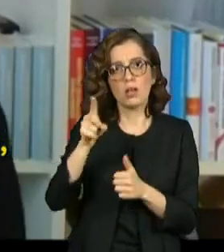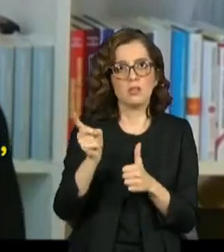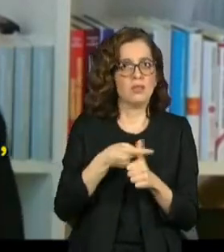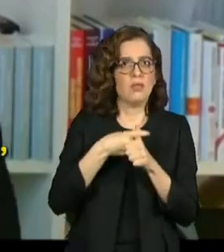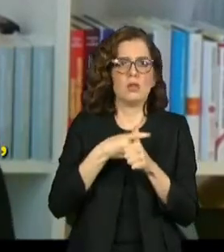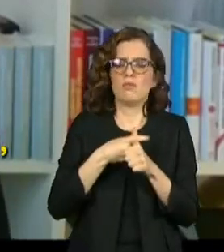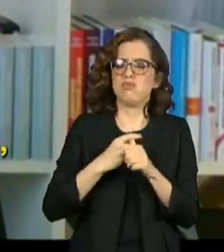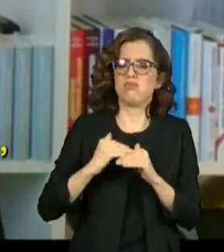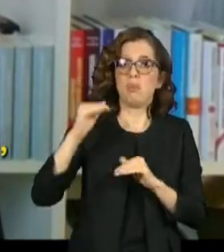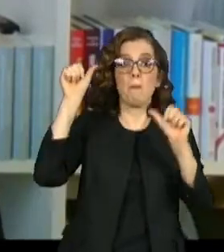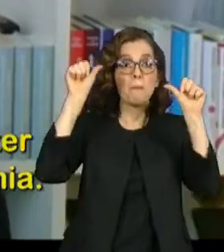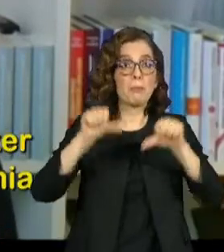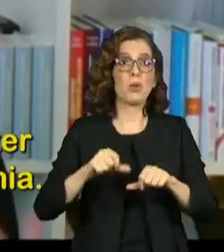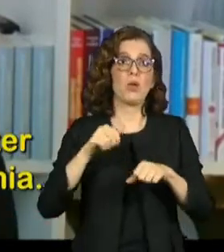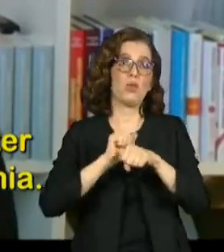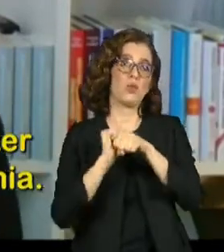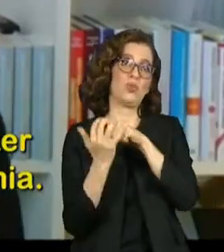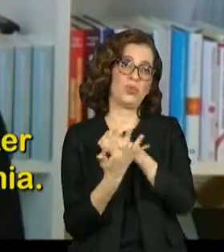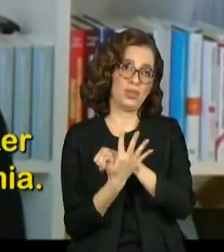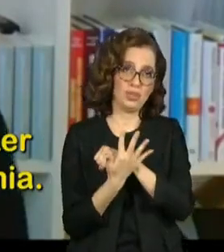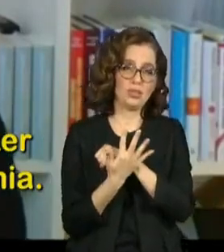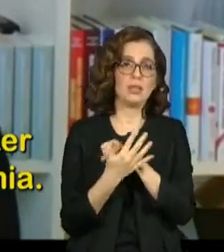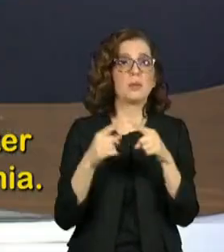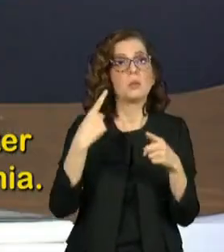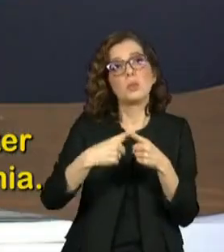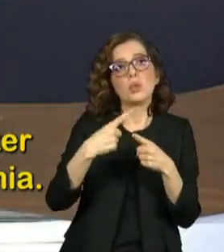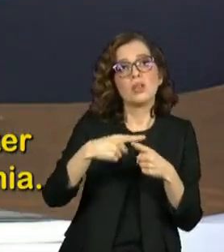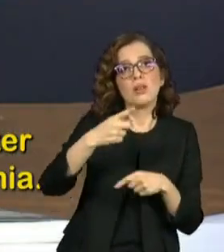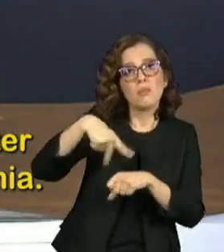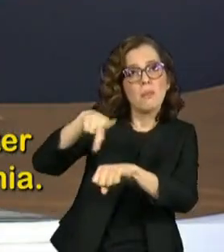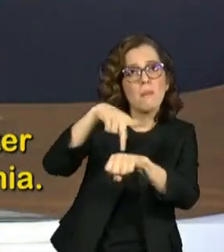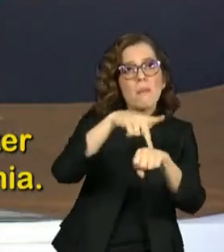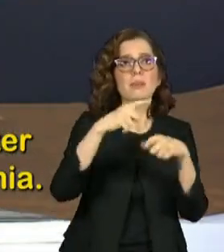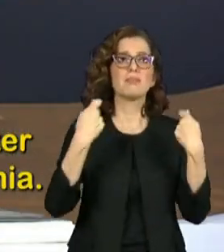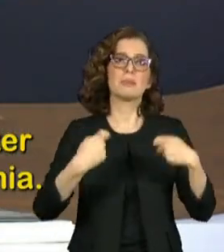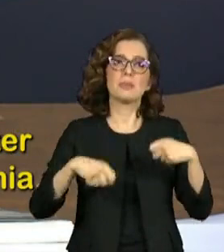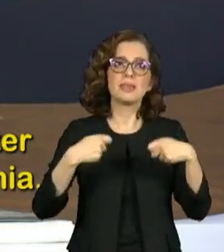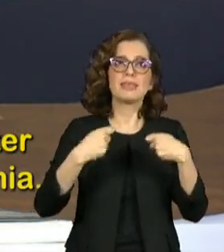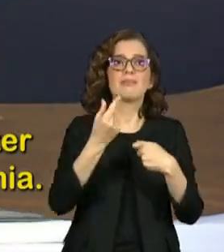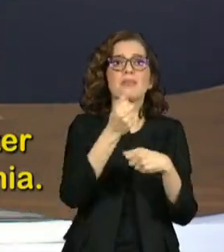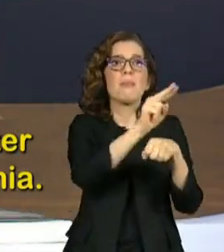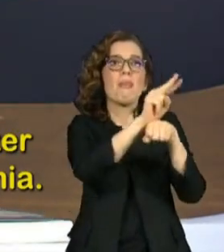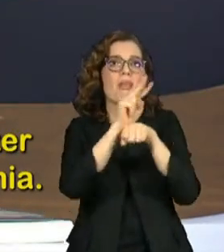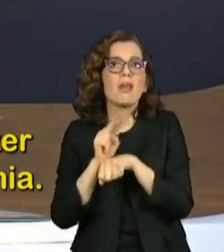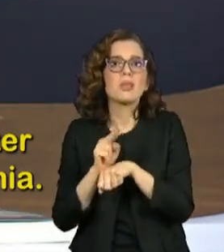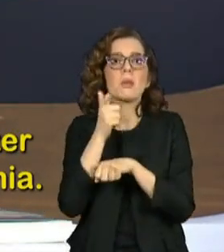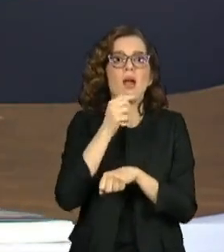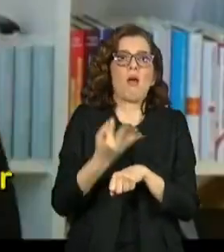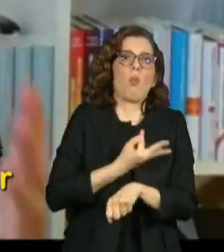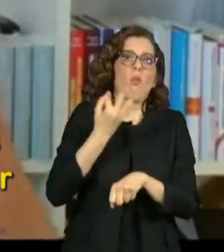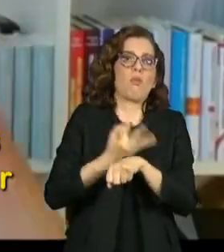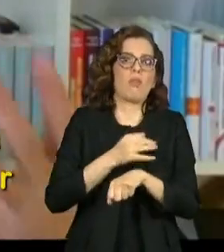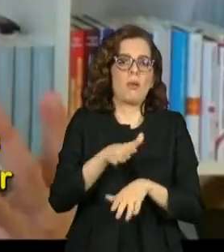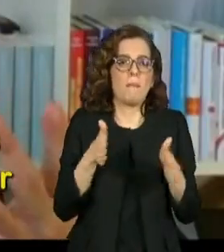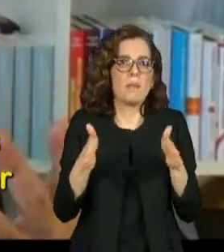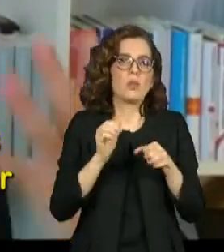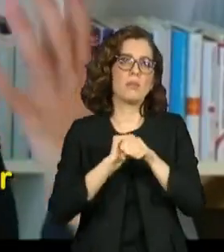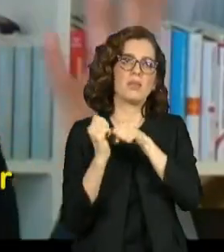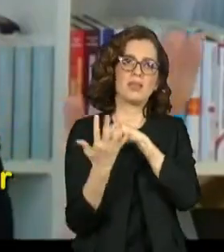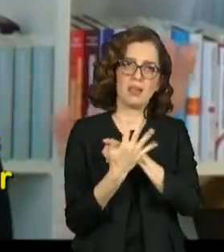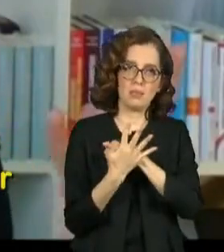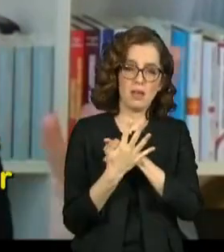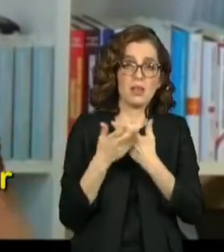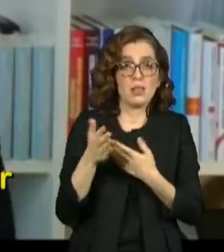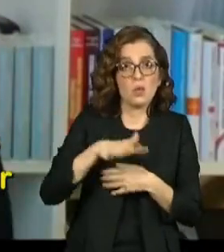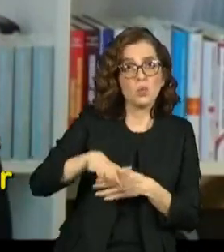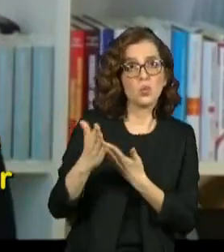then it got worse after COVID because many countries had to borrow to try and see themselves through the COVID crisis. So young people are